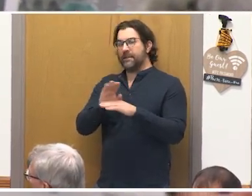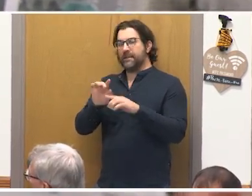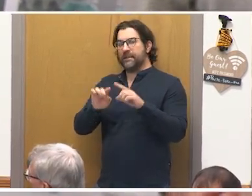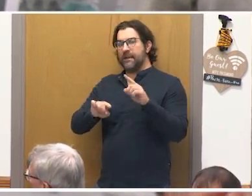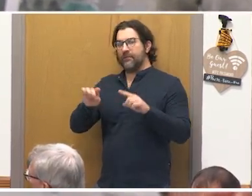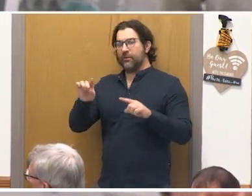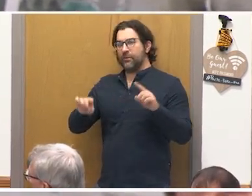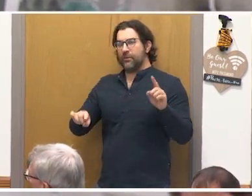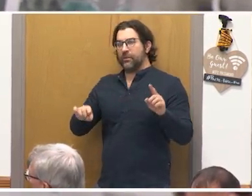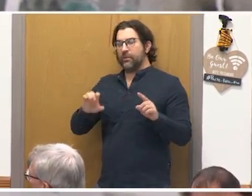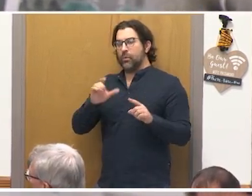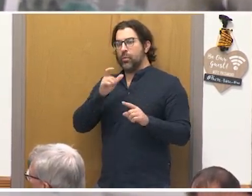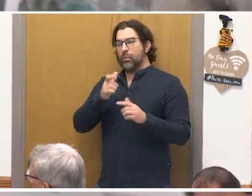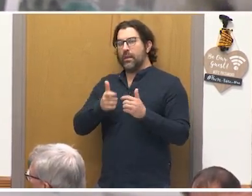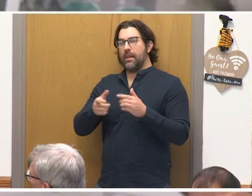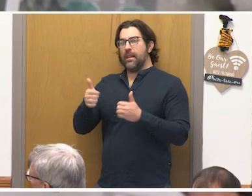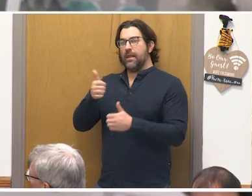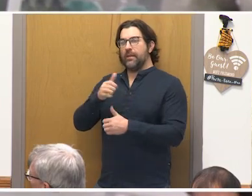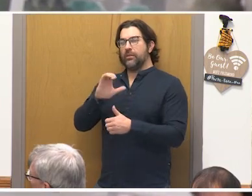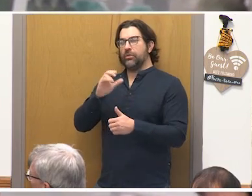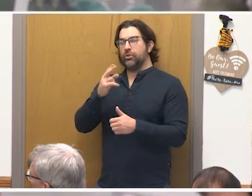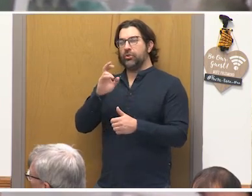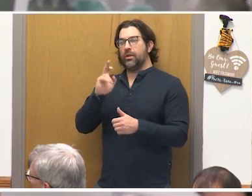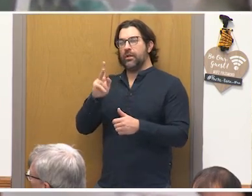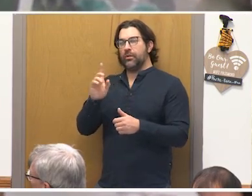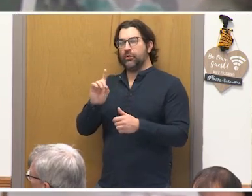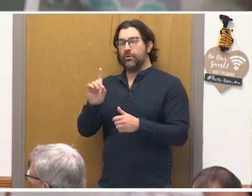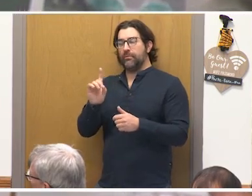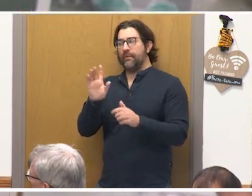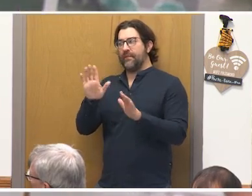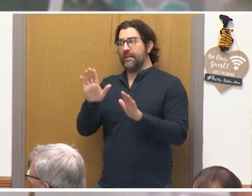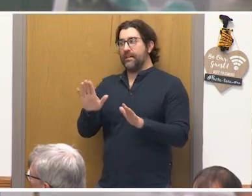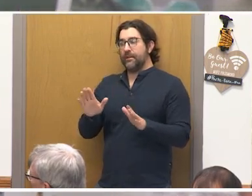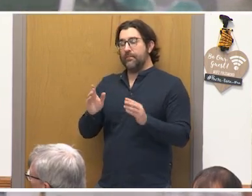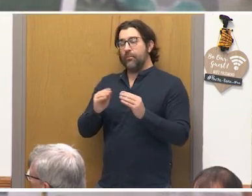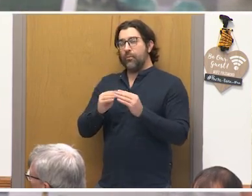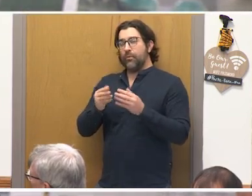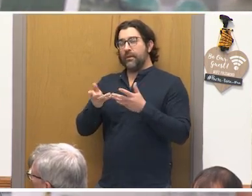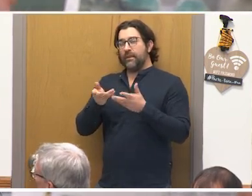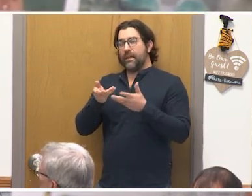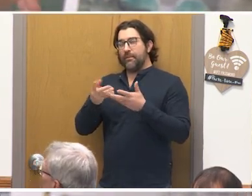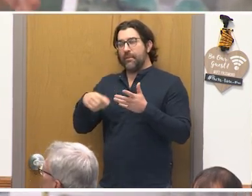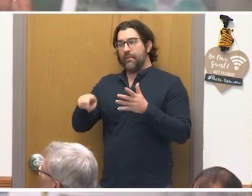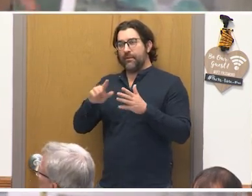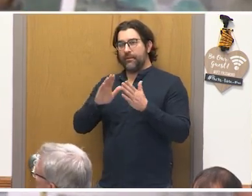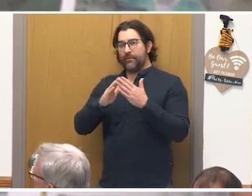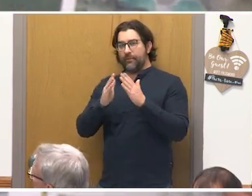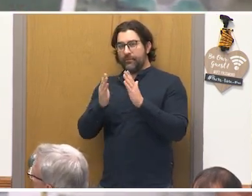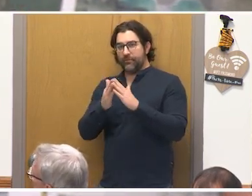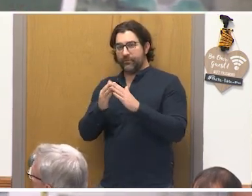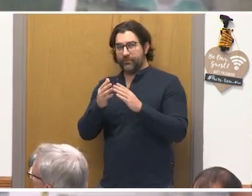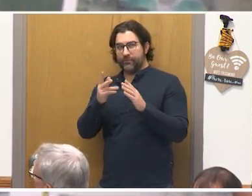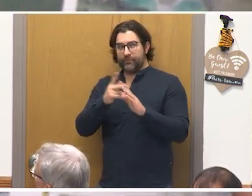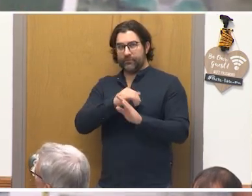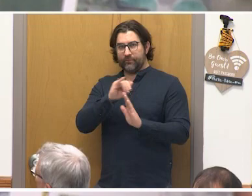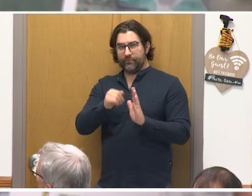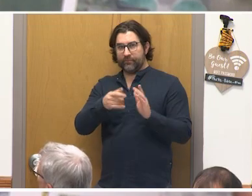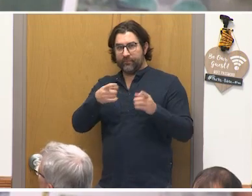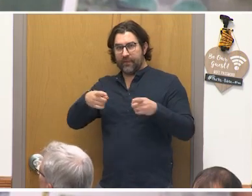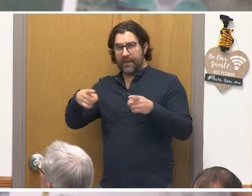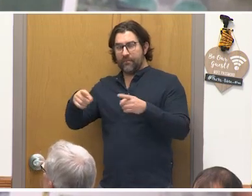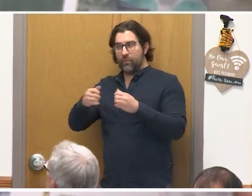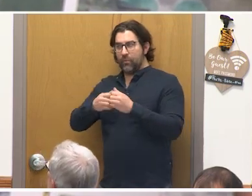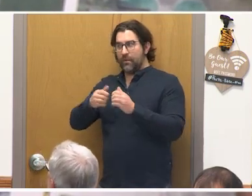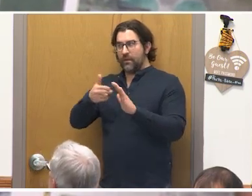led by Chuck Durham, who is fantastic. We're doing more engagement in the communities where projects are happening with contractors from